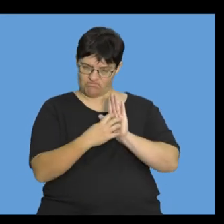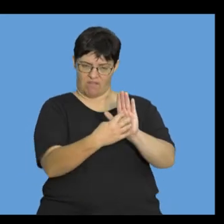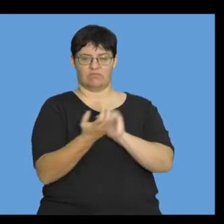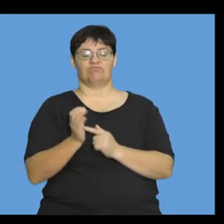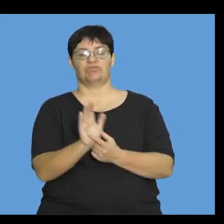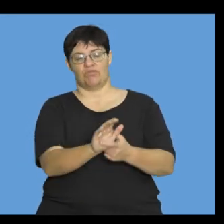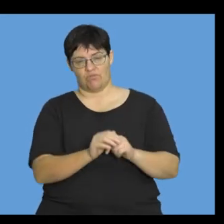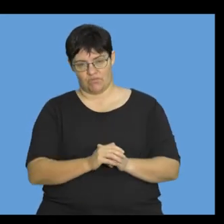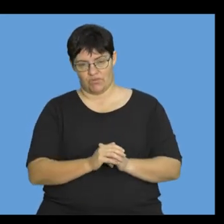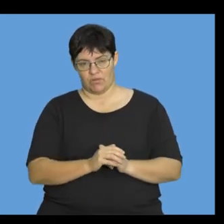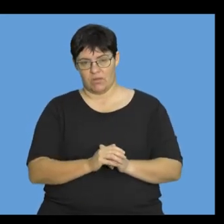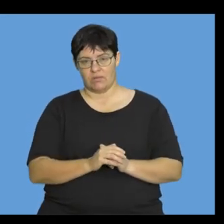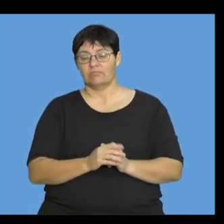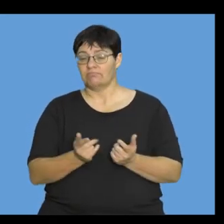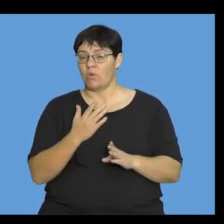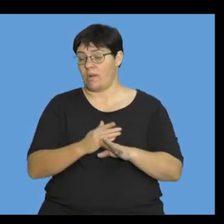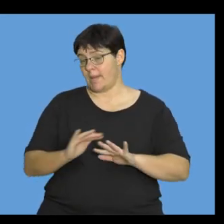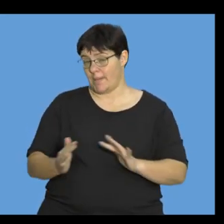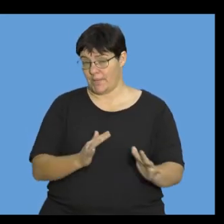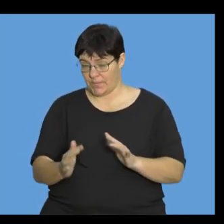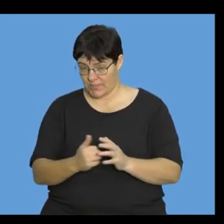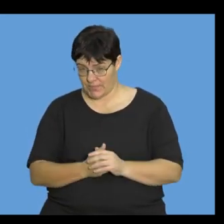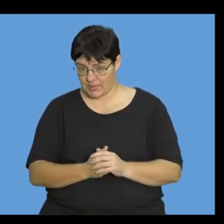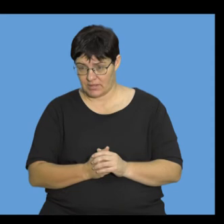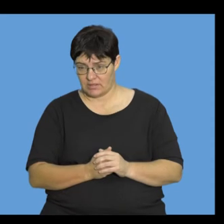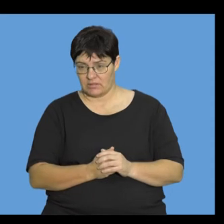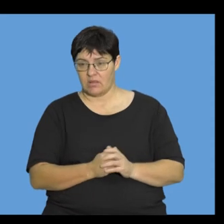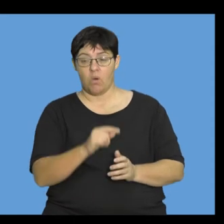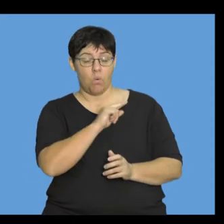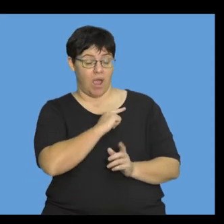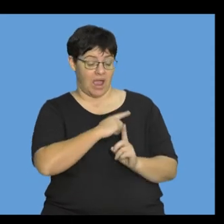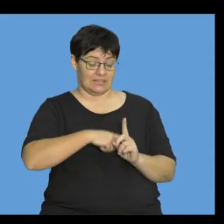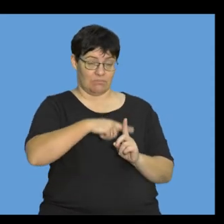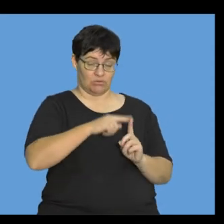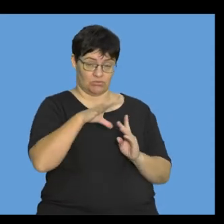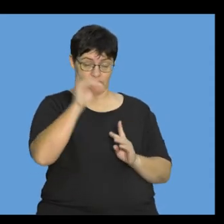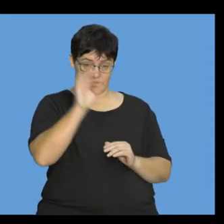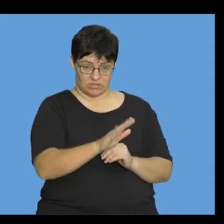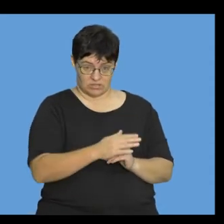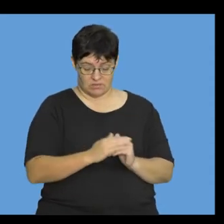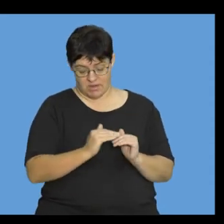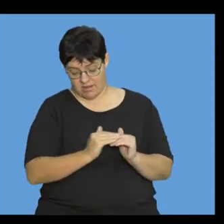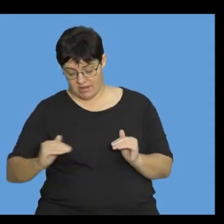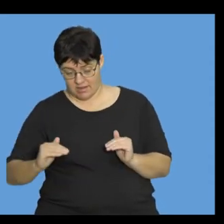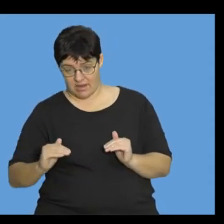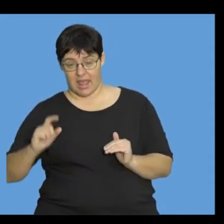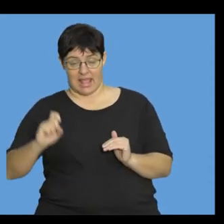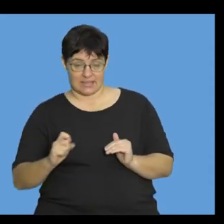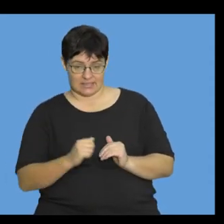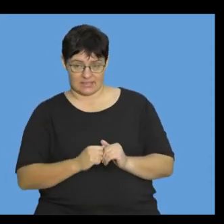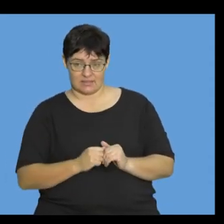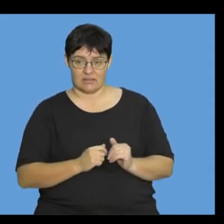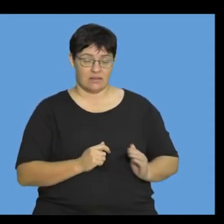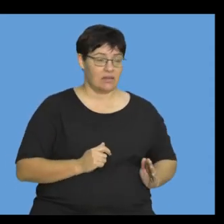a graph to show, all right, how it's going to work. Okay, so because we choose temperature, we put it on